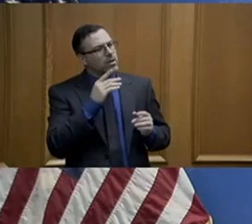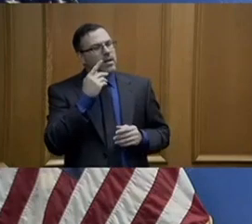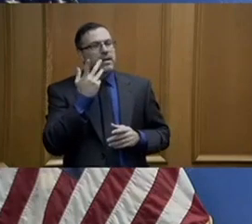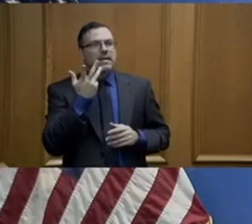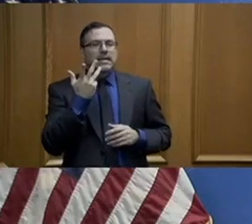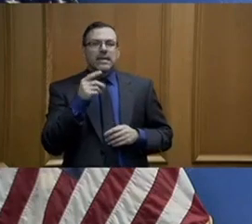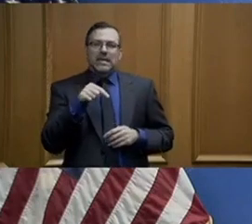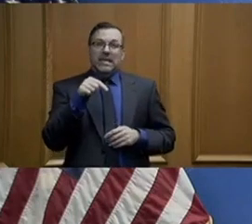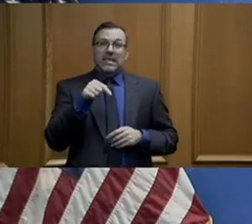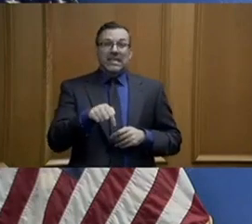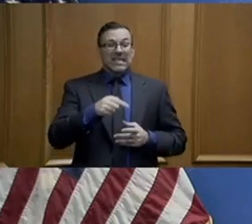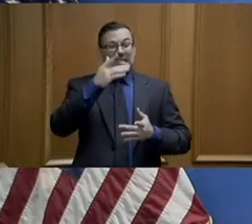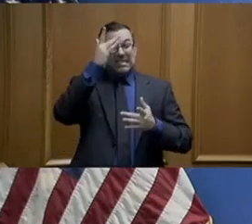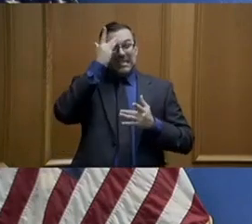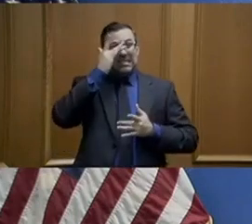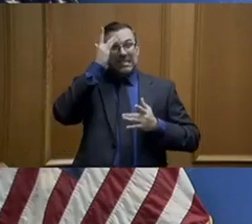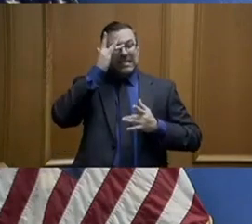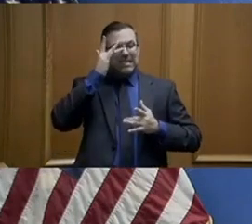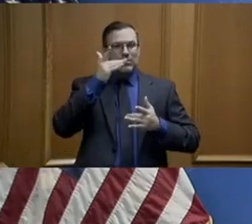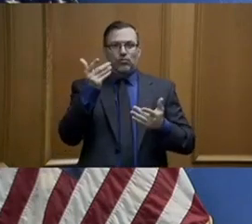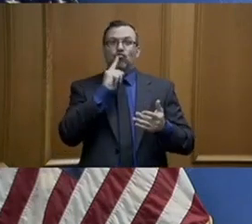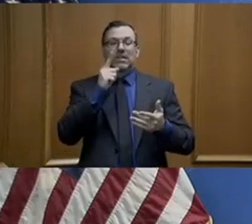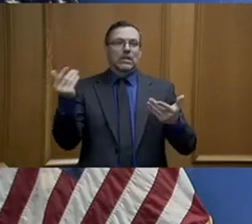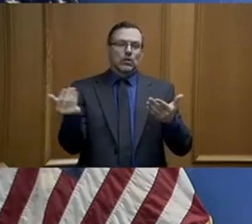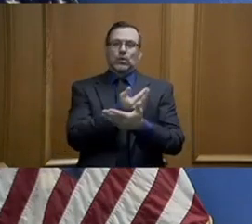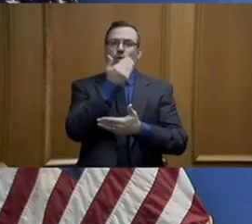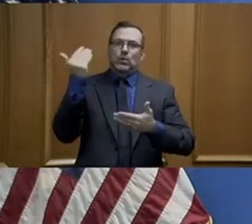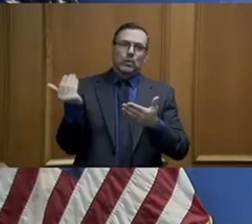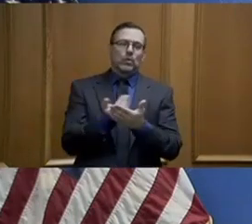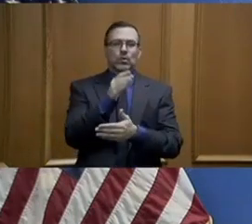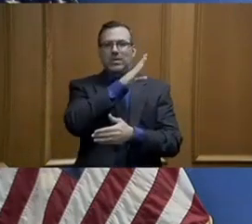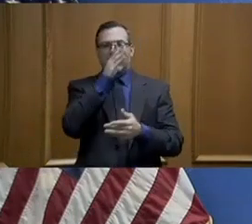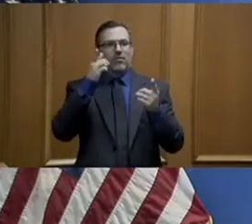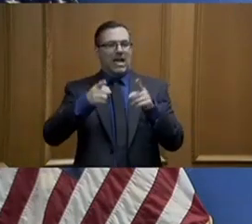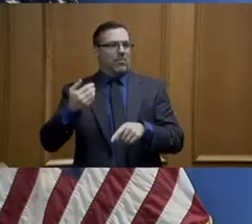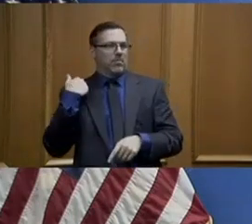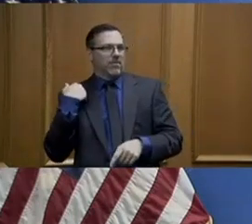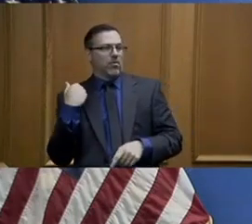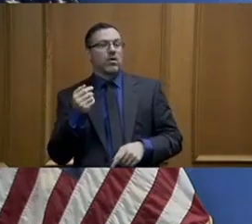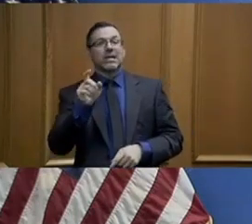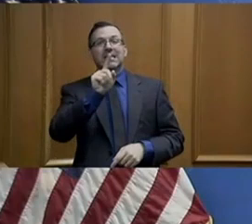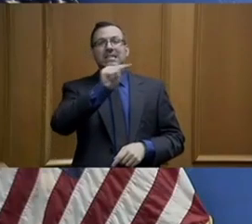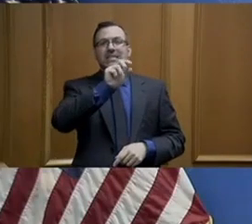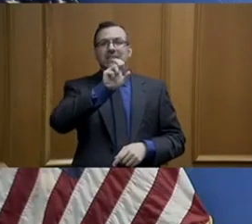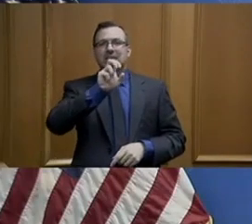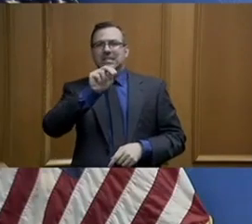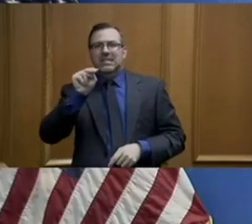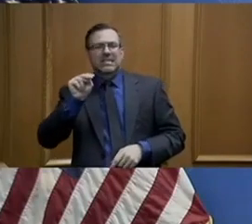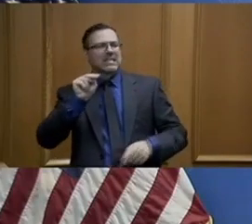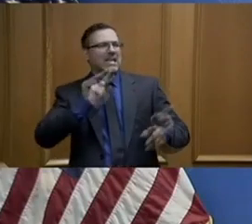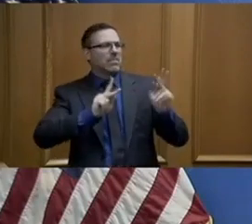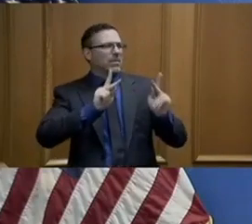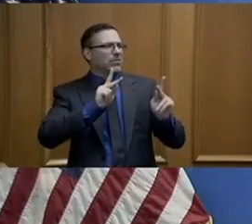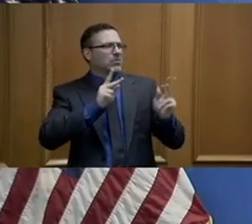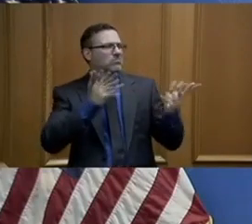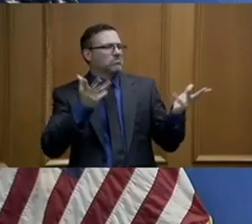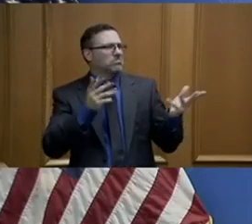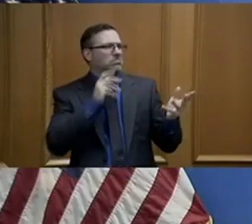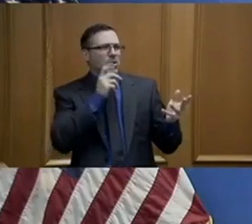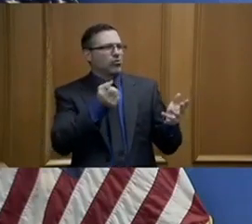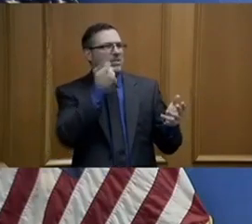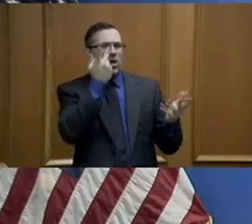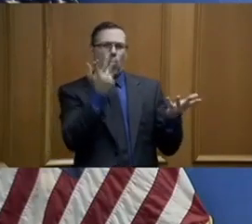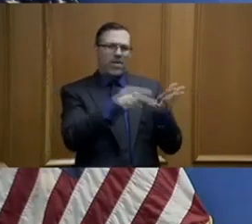so unprecedented, nobody has any idea, no Tennessean probably has any idea what a phased reboot of an economy looks like. So